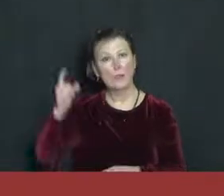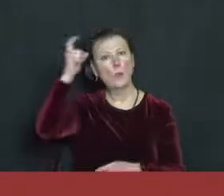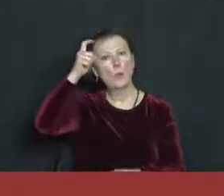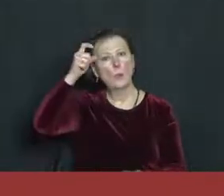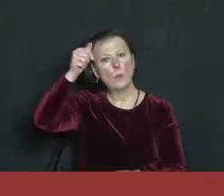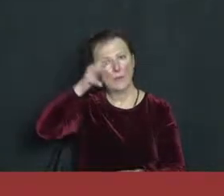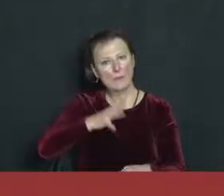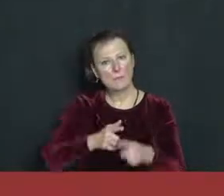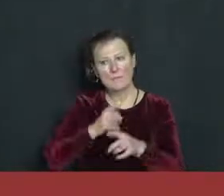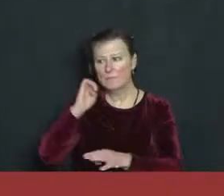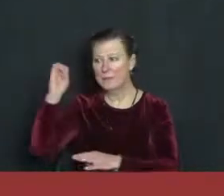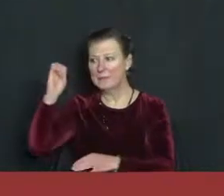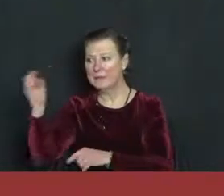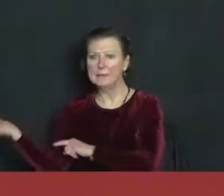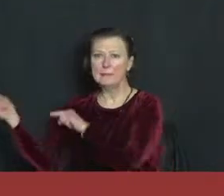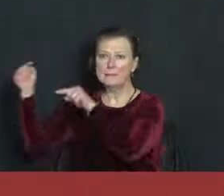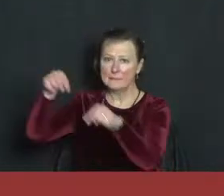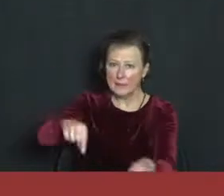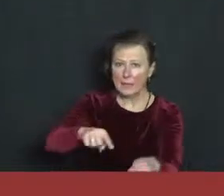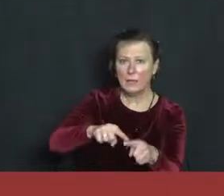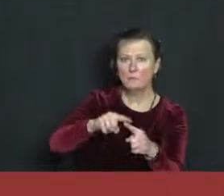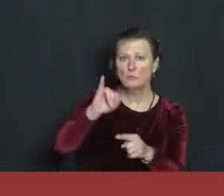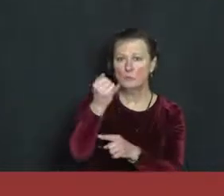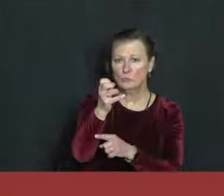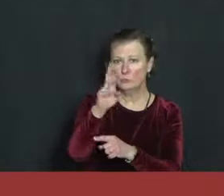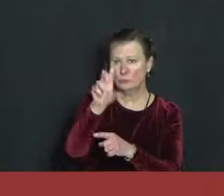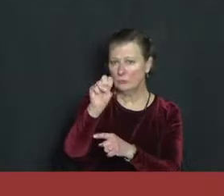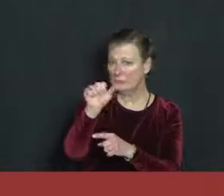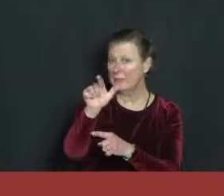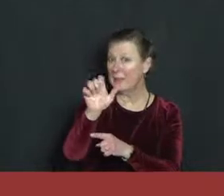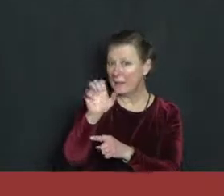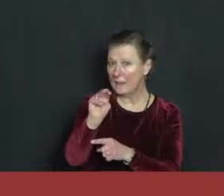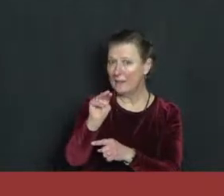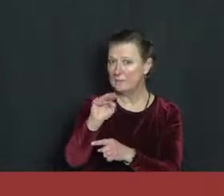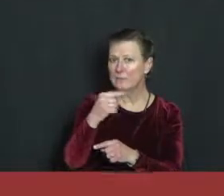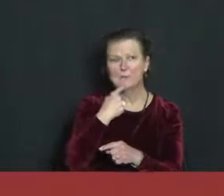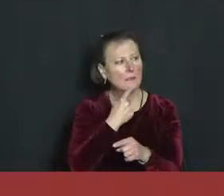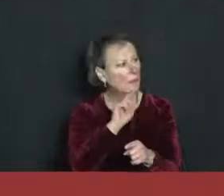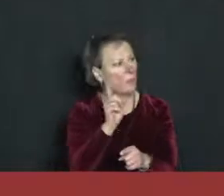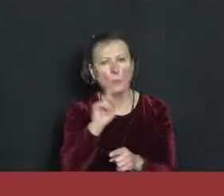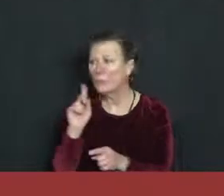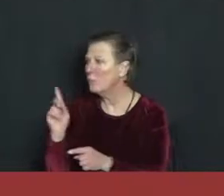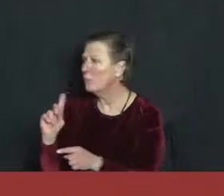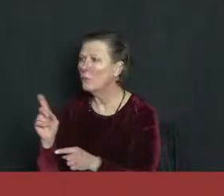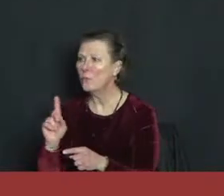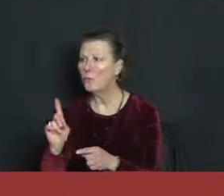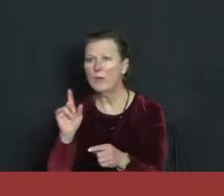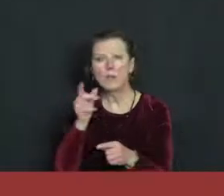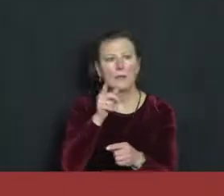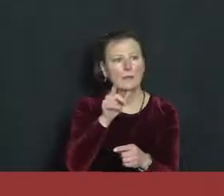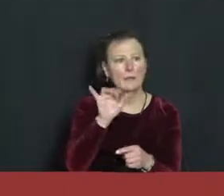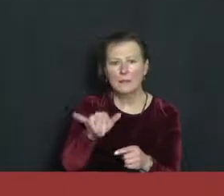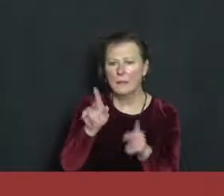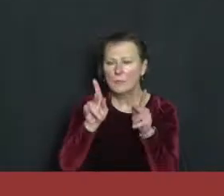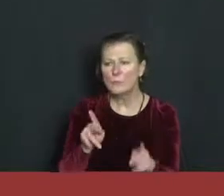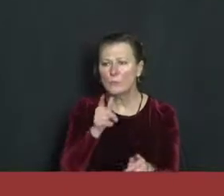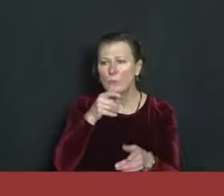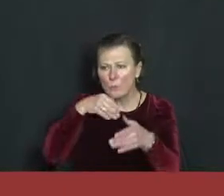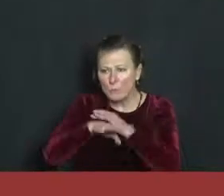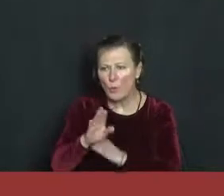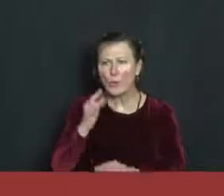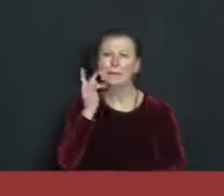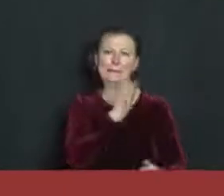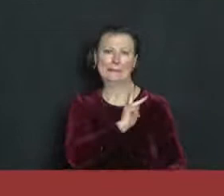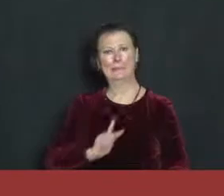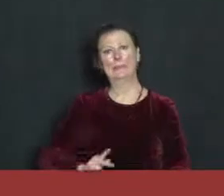east came to Jerusalem, saying, "Where is he who has been born King of the Jews? For we